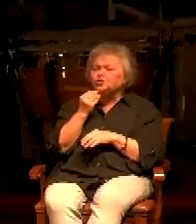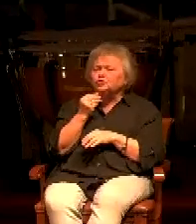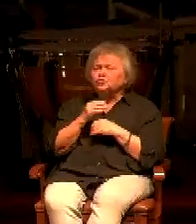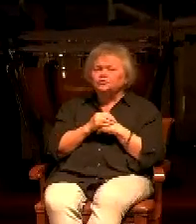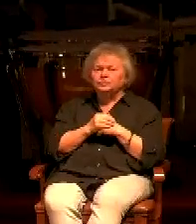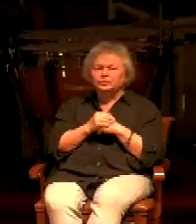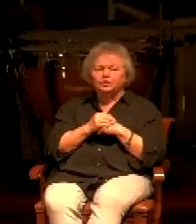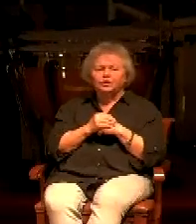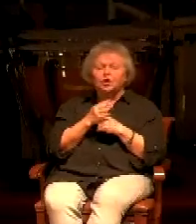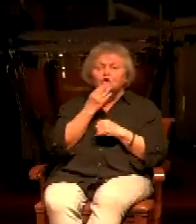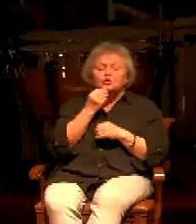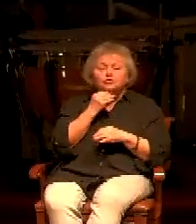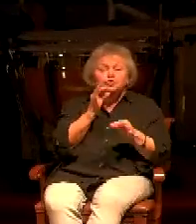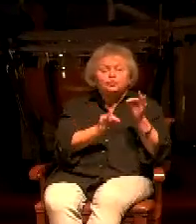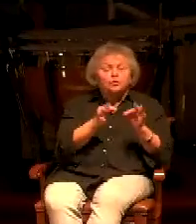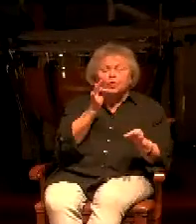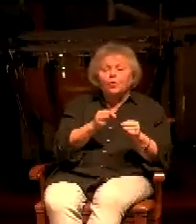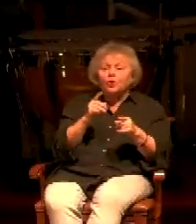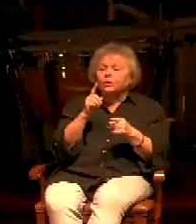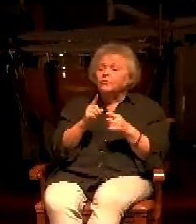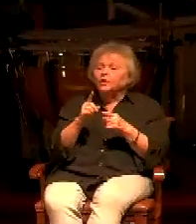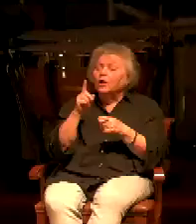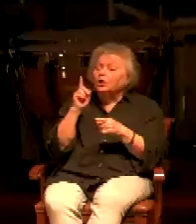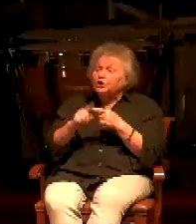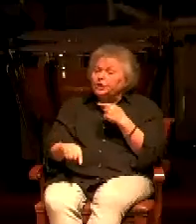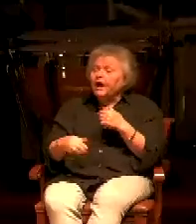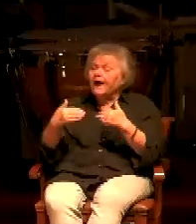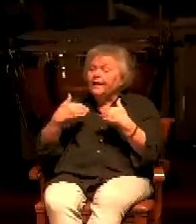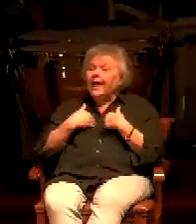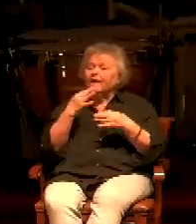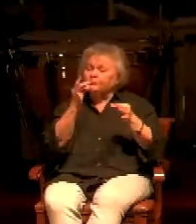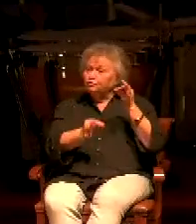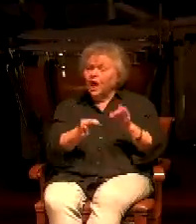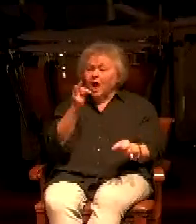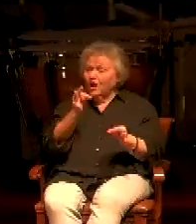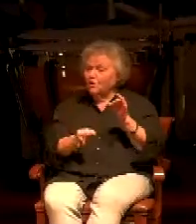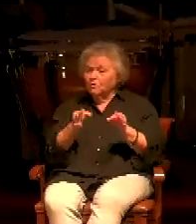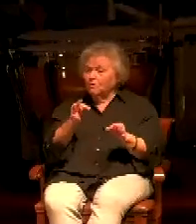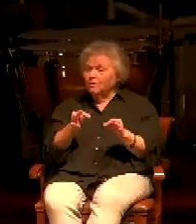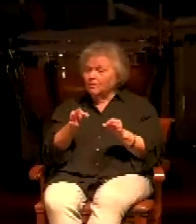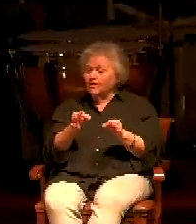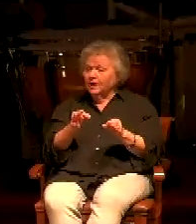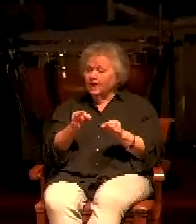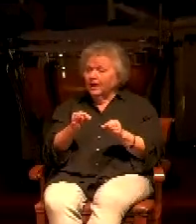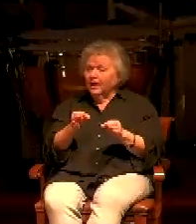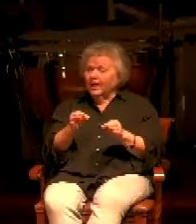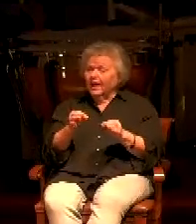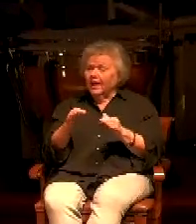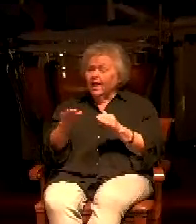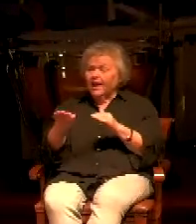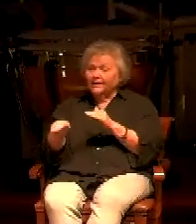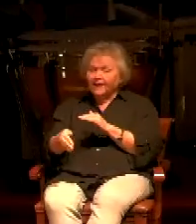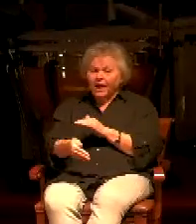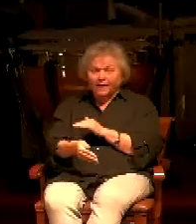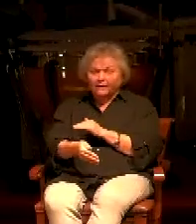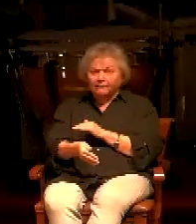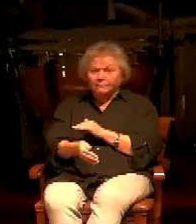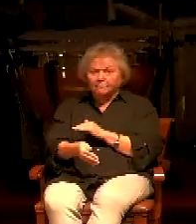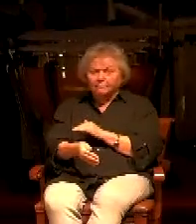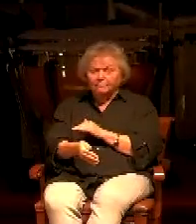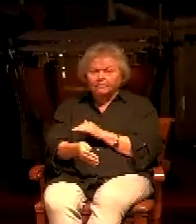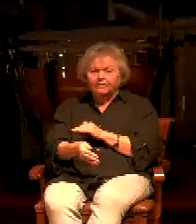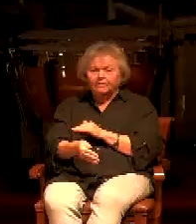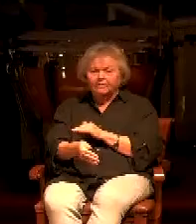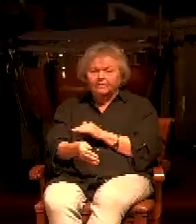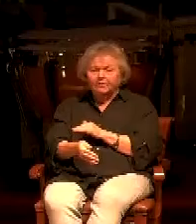not allowed to have court at dark. They were not supposed to be having a trial of Jesus when the sun was not up. They were also not to be having court without